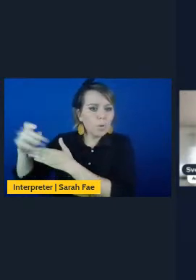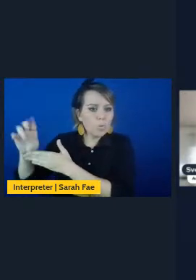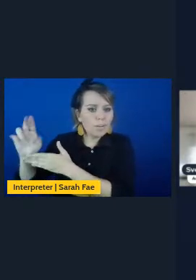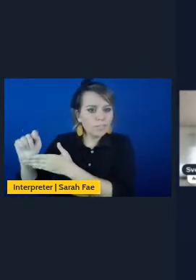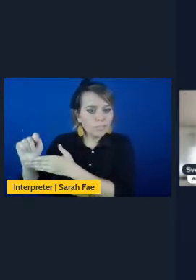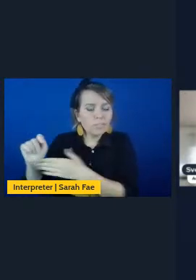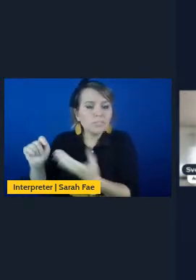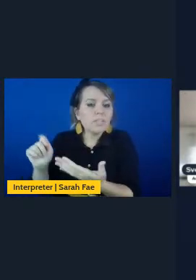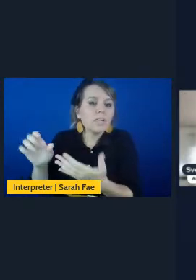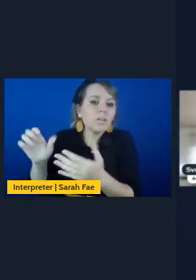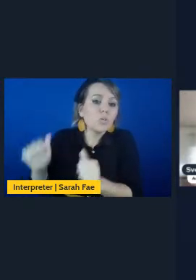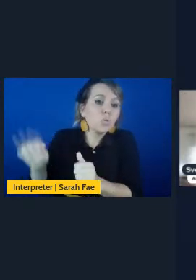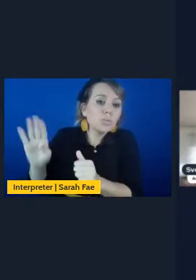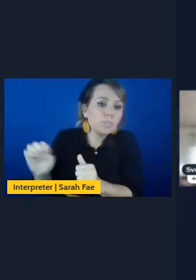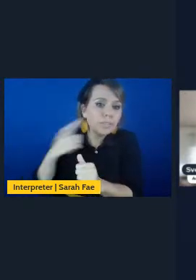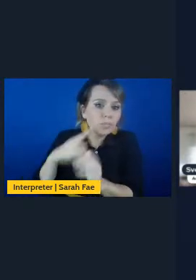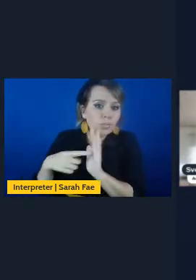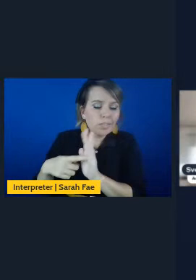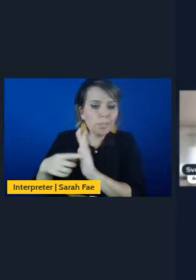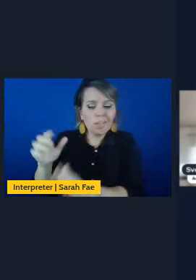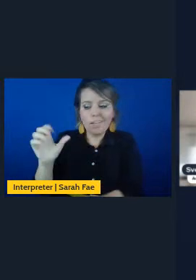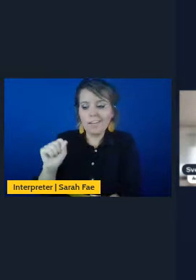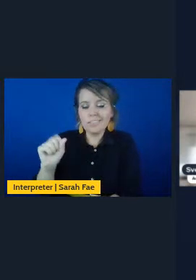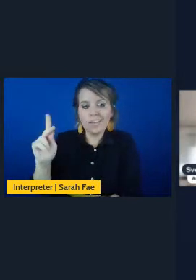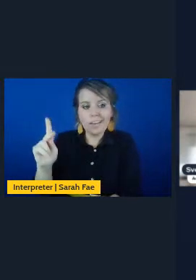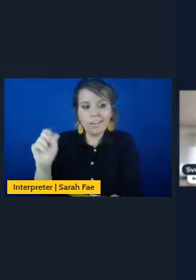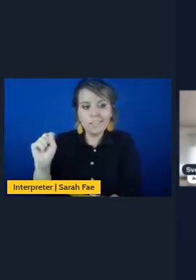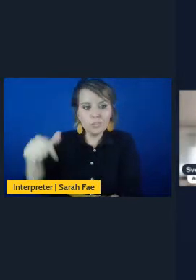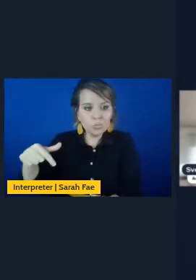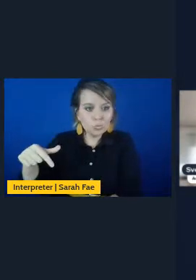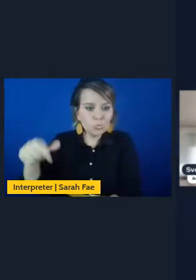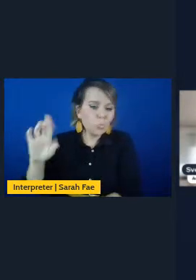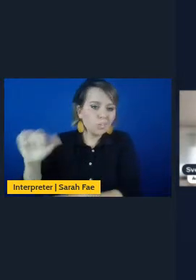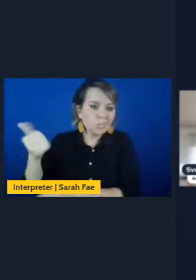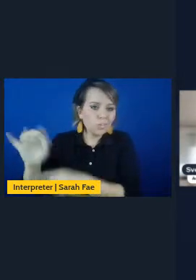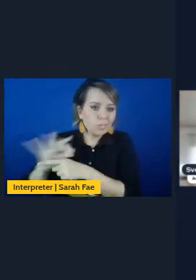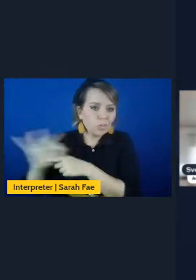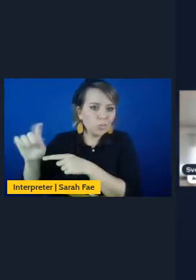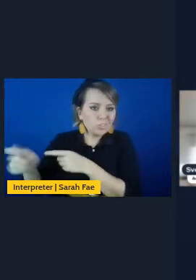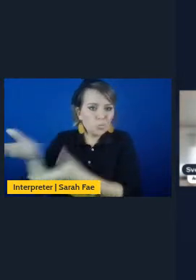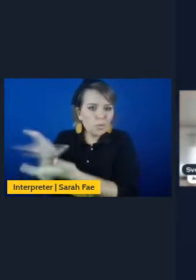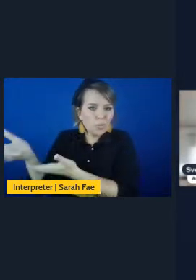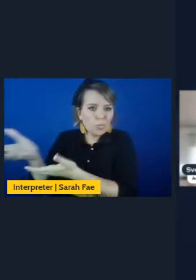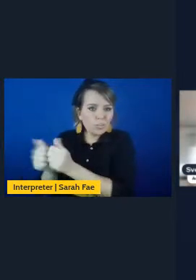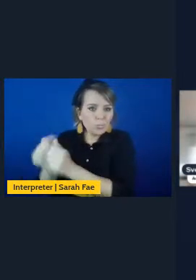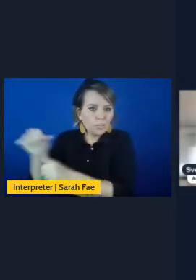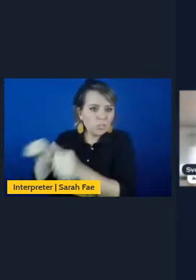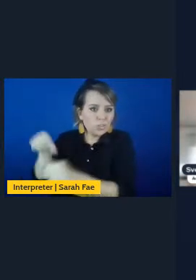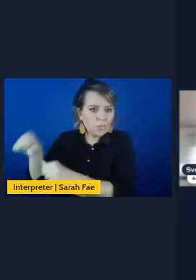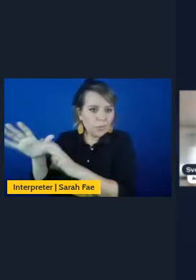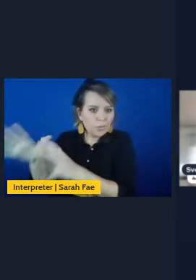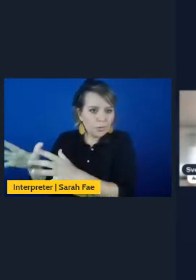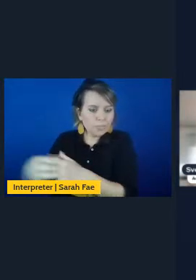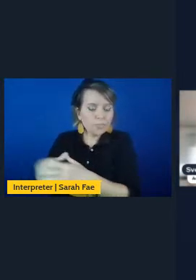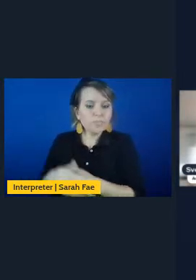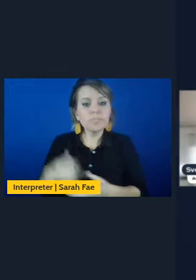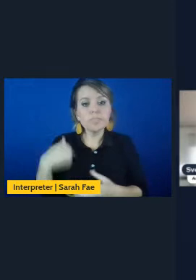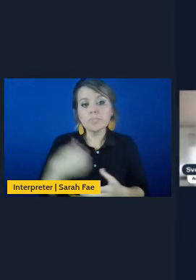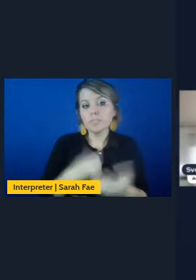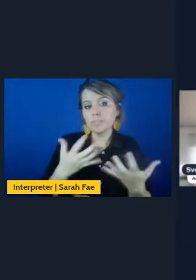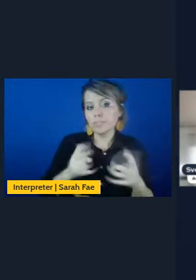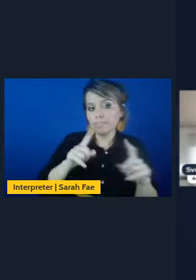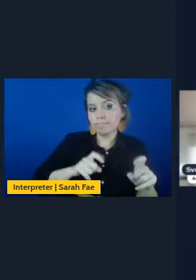be a SQS queue and a Lambda function that need to interact with each other. We want to test